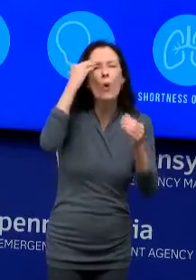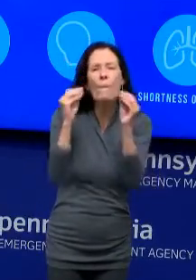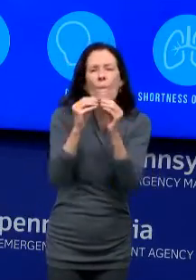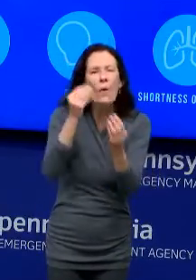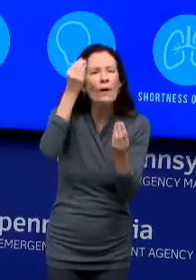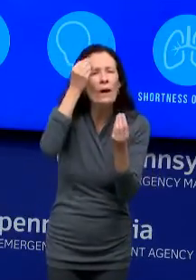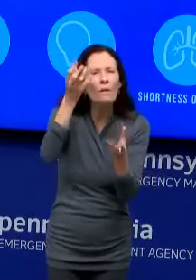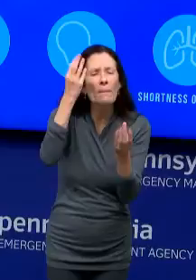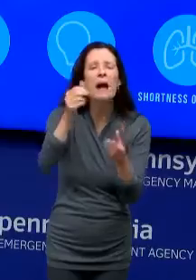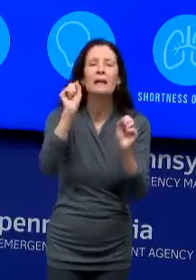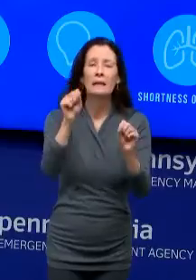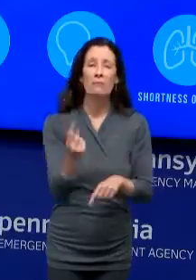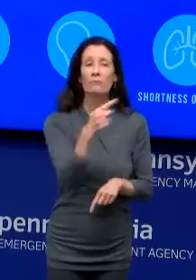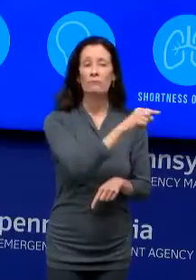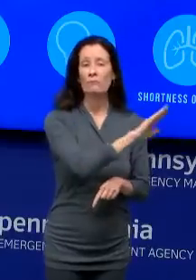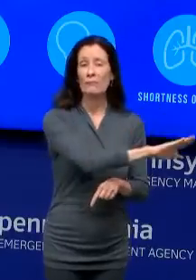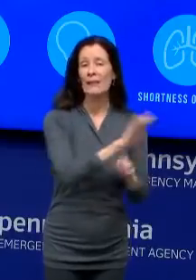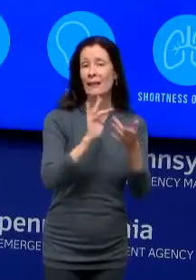at